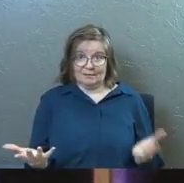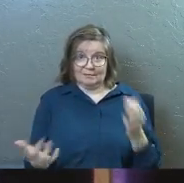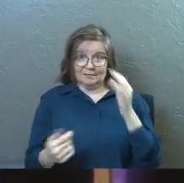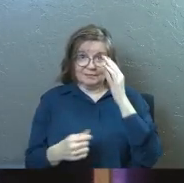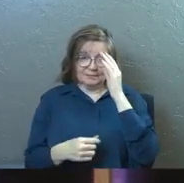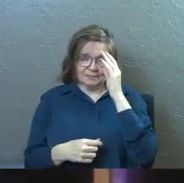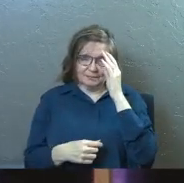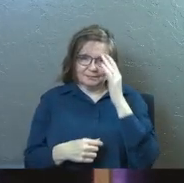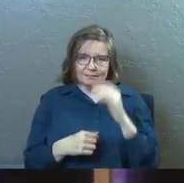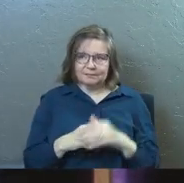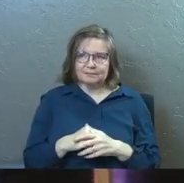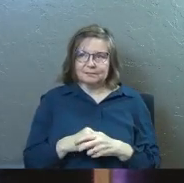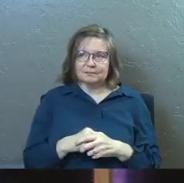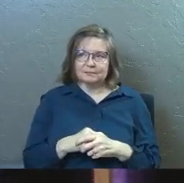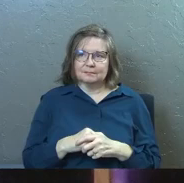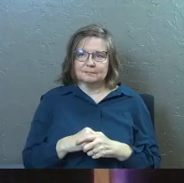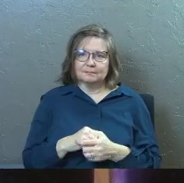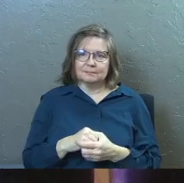service.